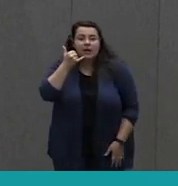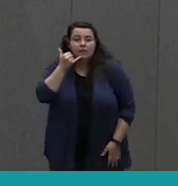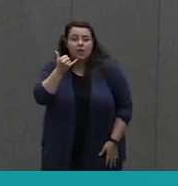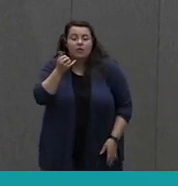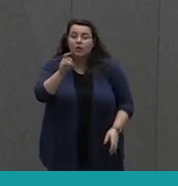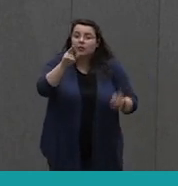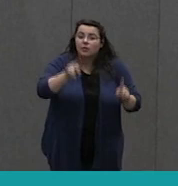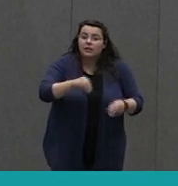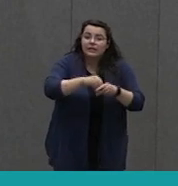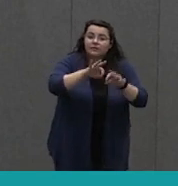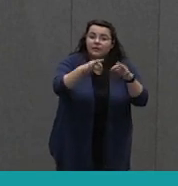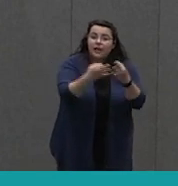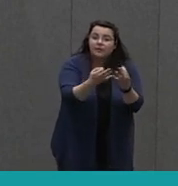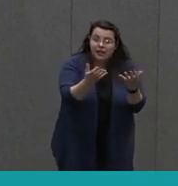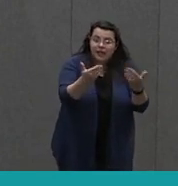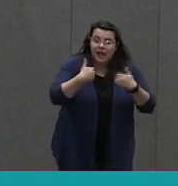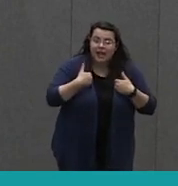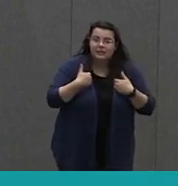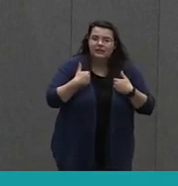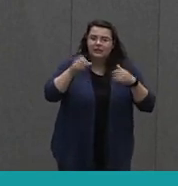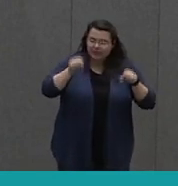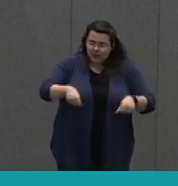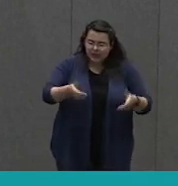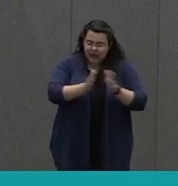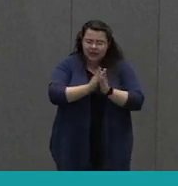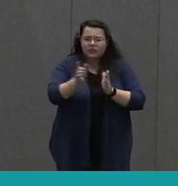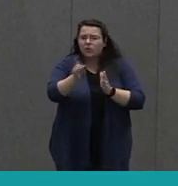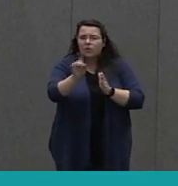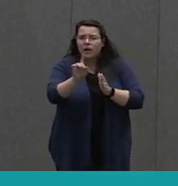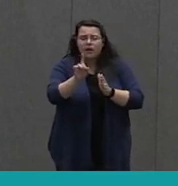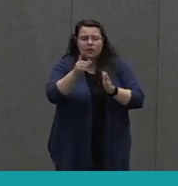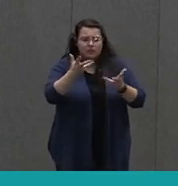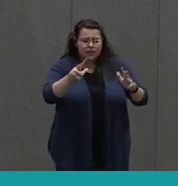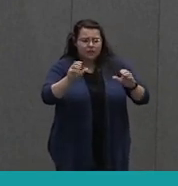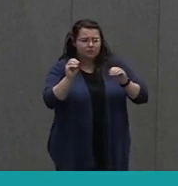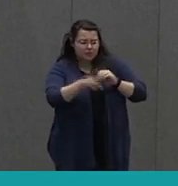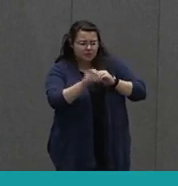I'm empty. I'm beat. You're waking up now, but I need some